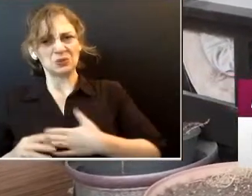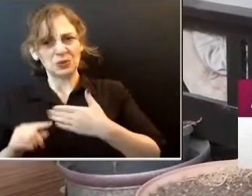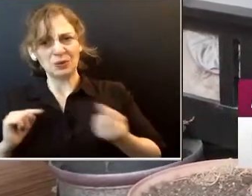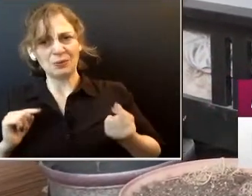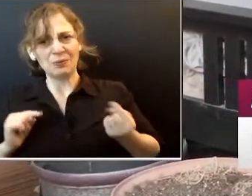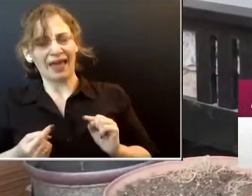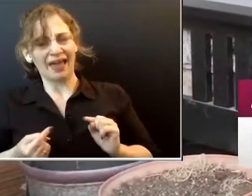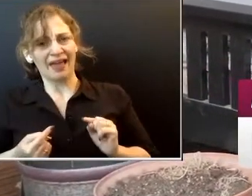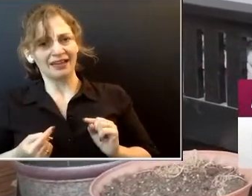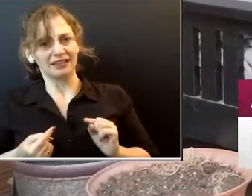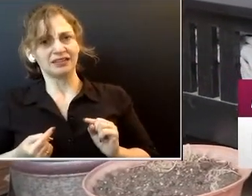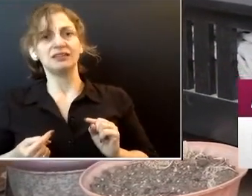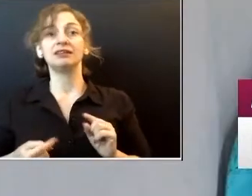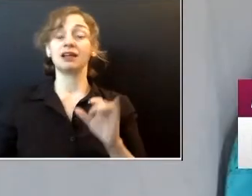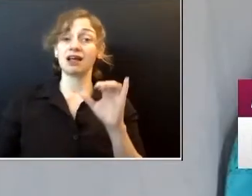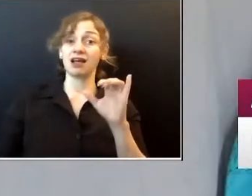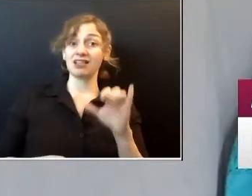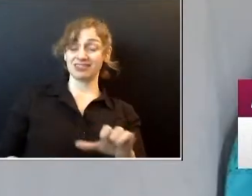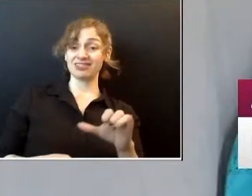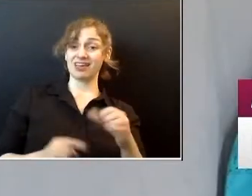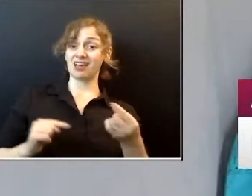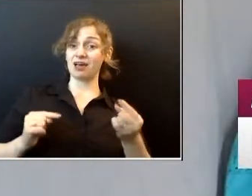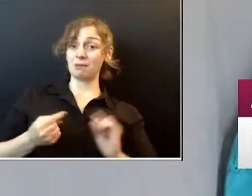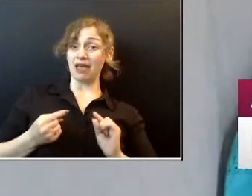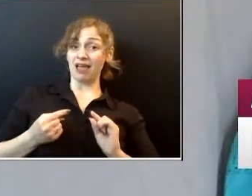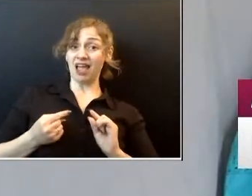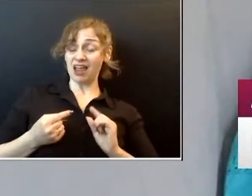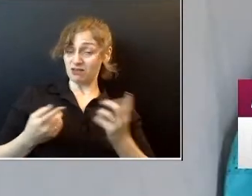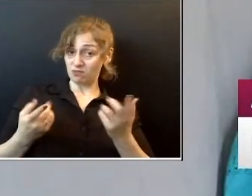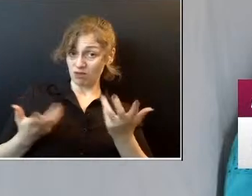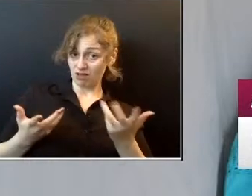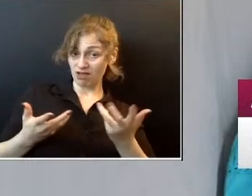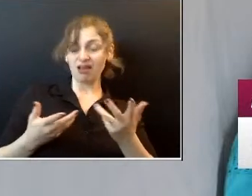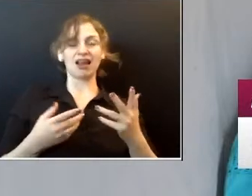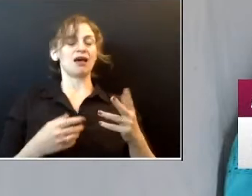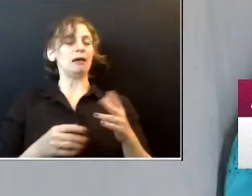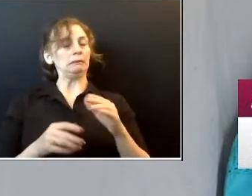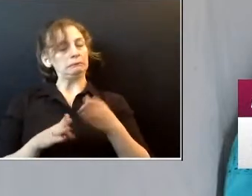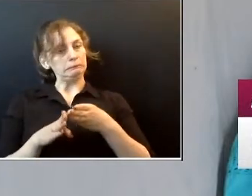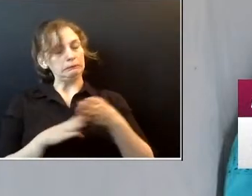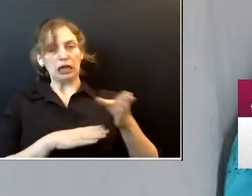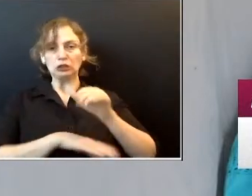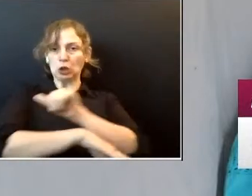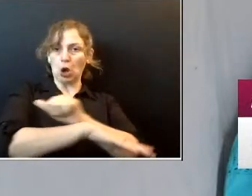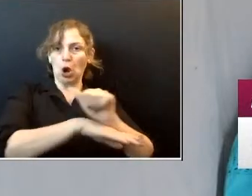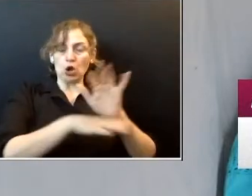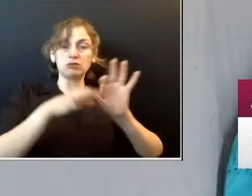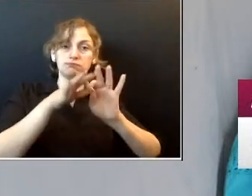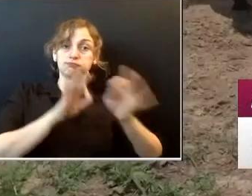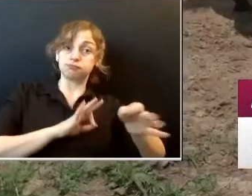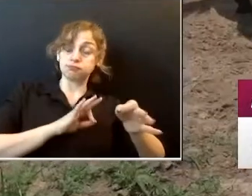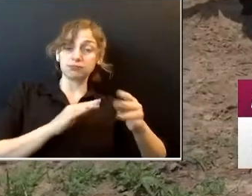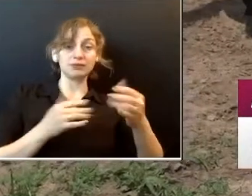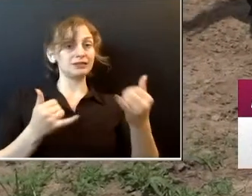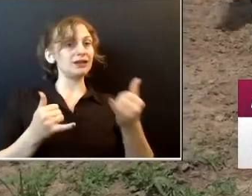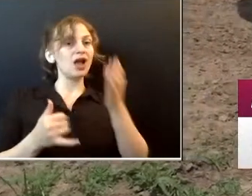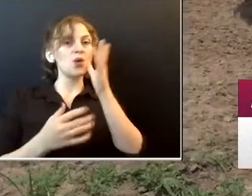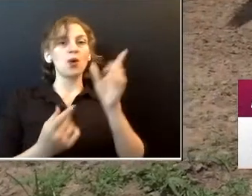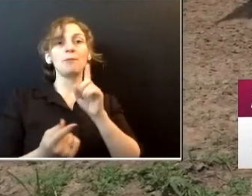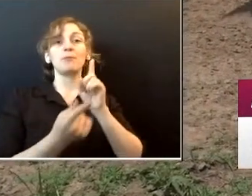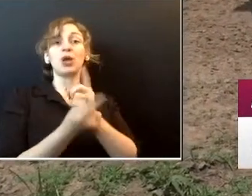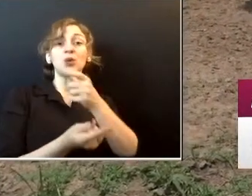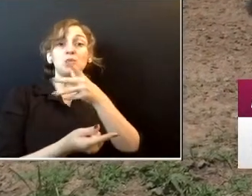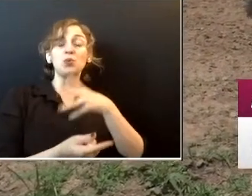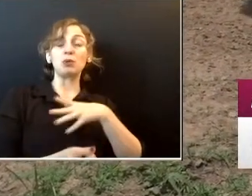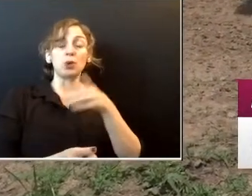That chest pain wound up being a tear in a major artery. On today's All Things Heart, you'll meet the woman who faced a deadly condition and is